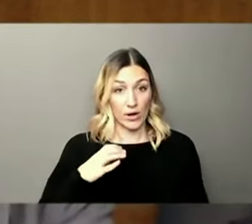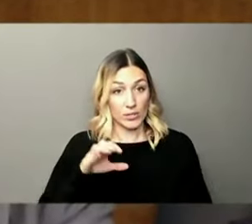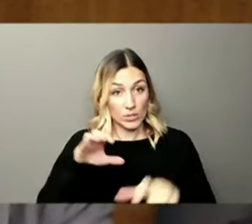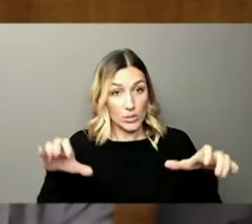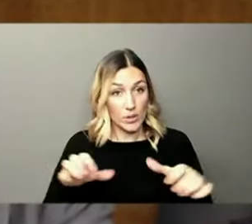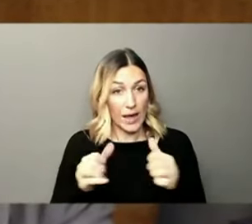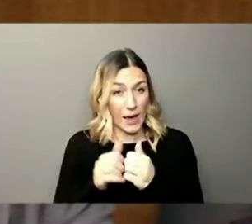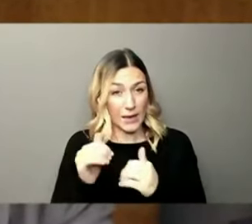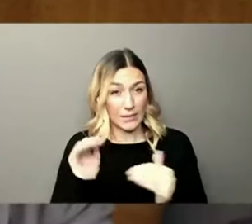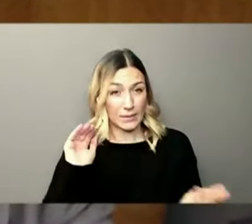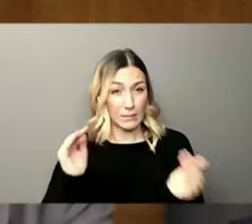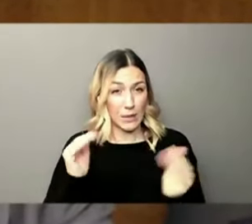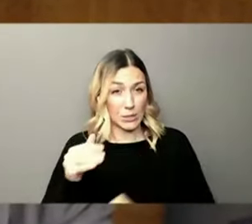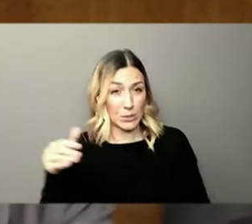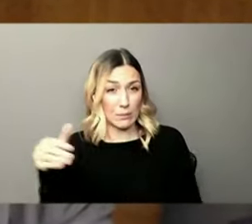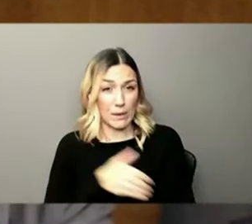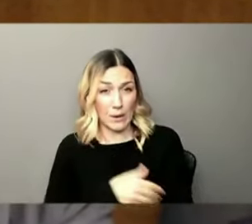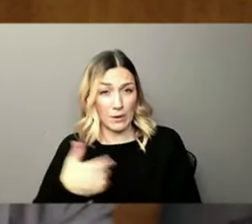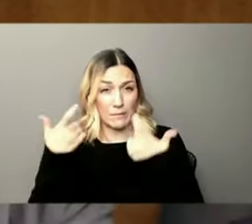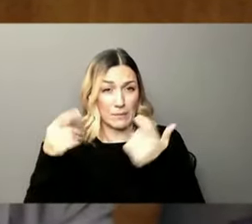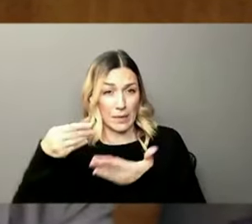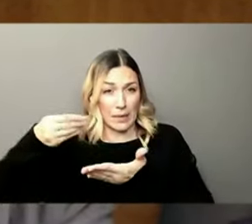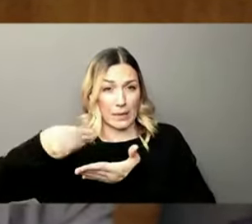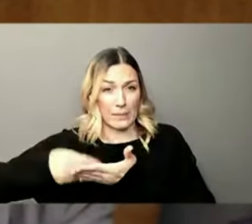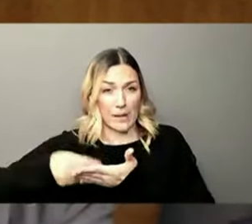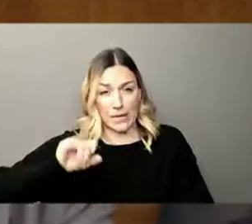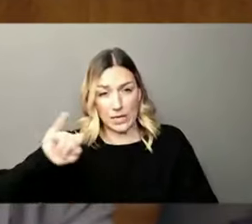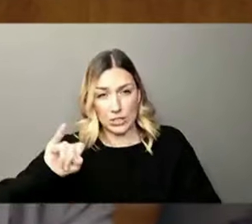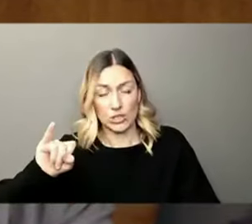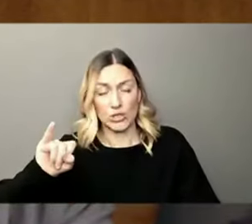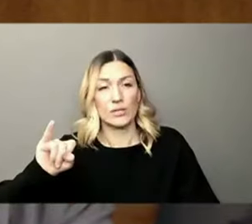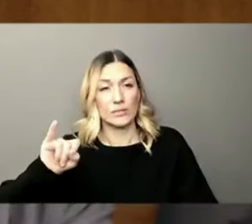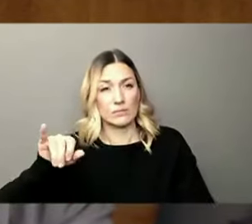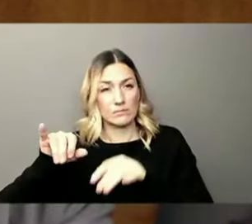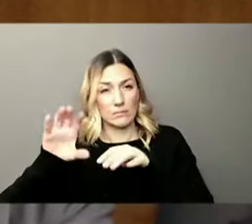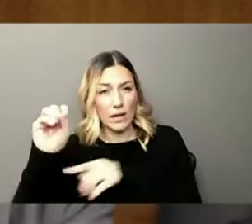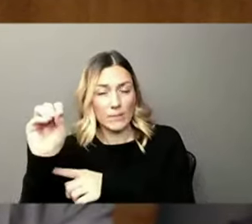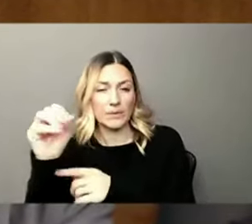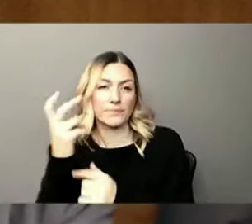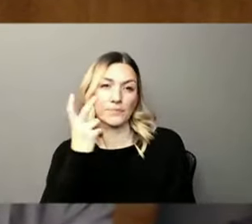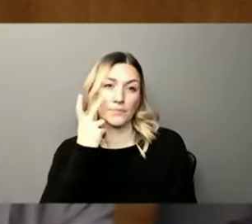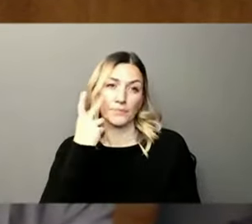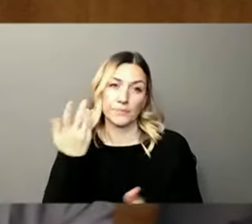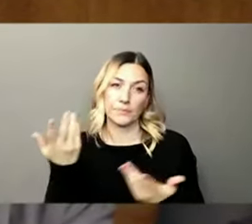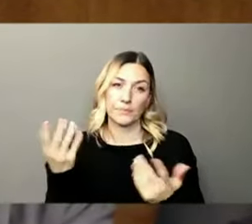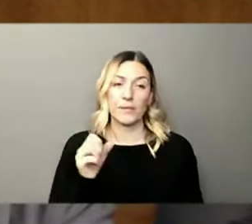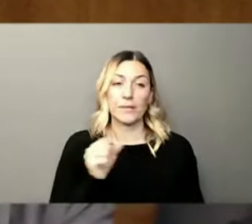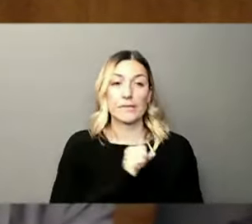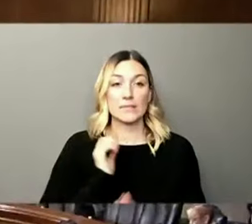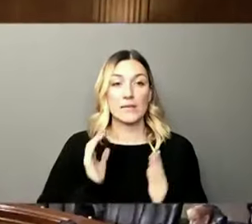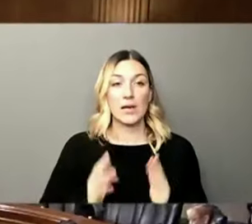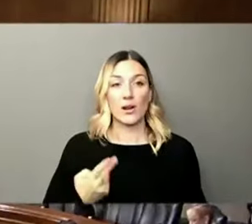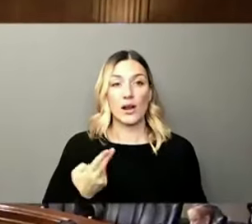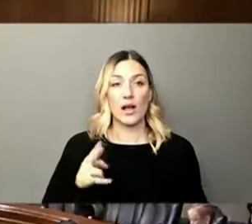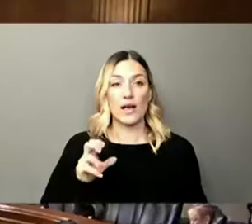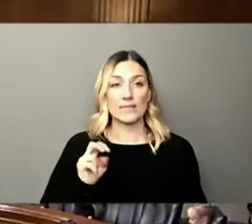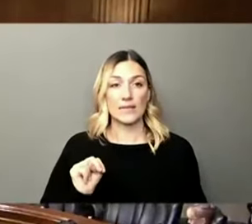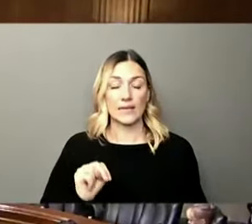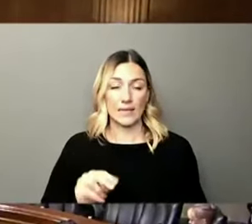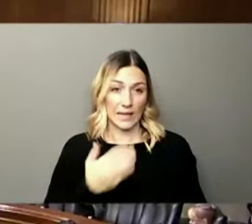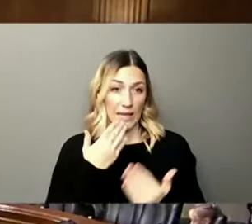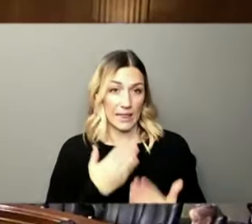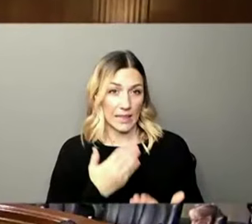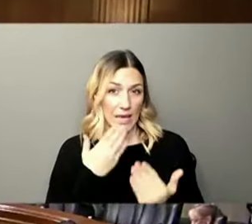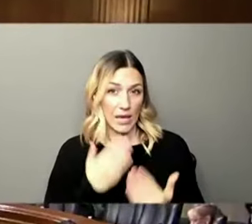drug companies and big money interest, we will see. Senator Hassan. Thank you, Mr. Chairman, and thank you, Ranking